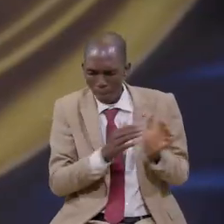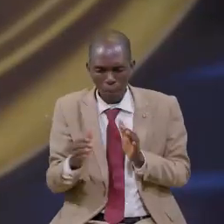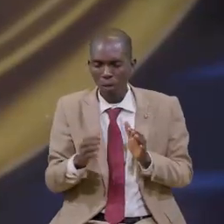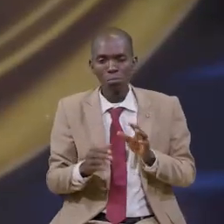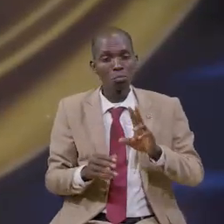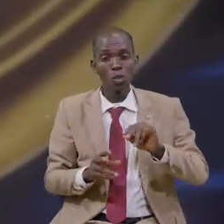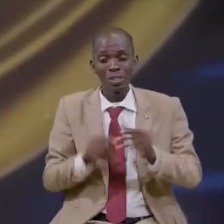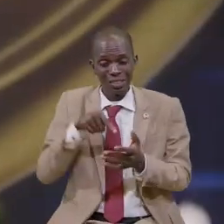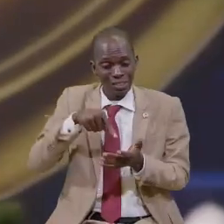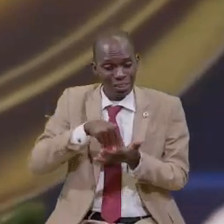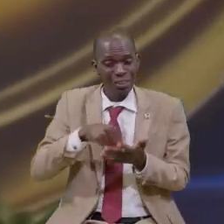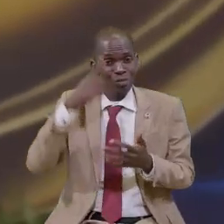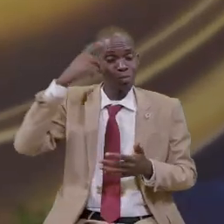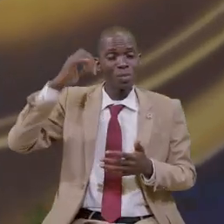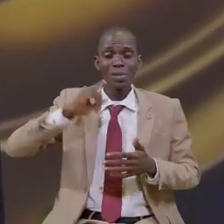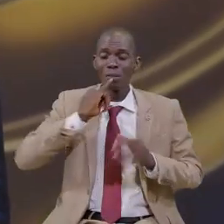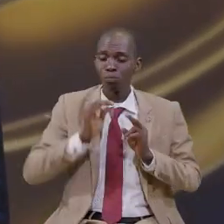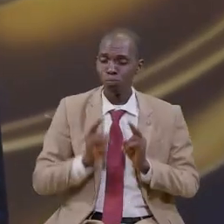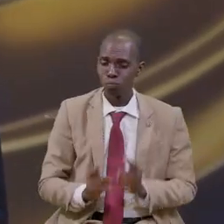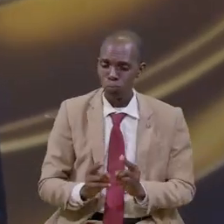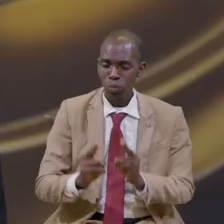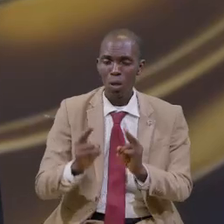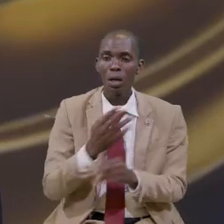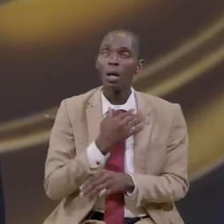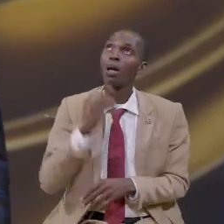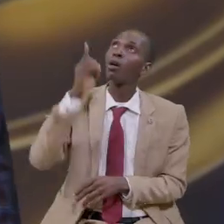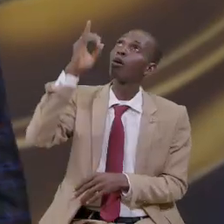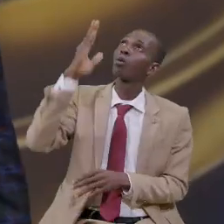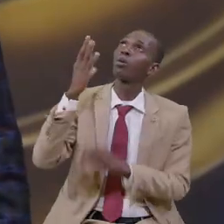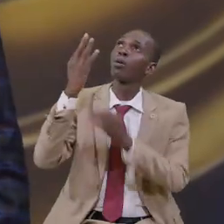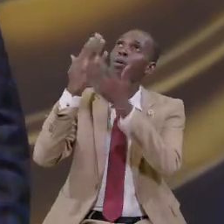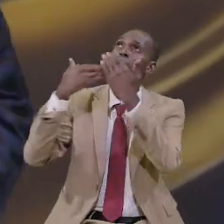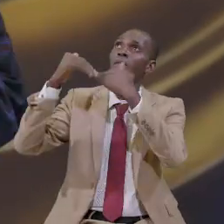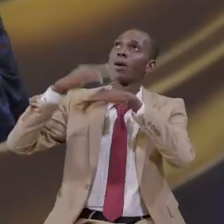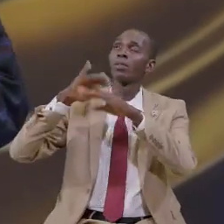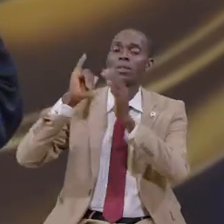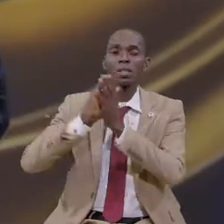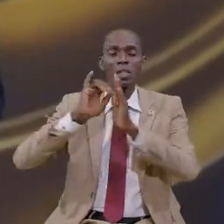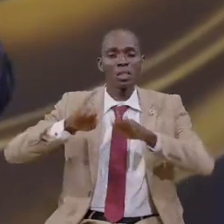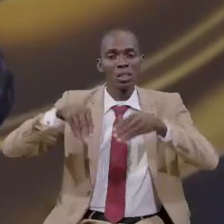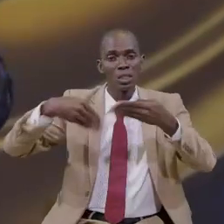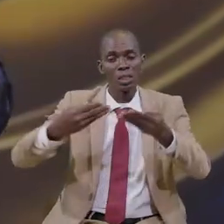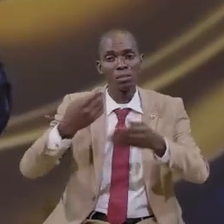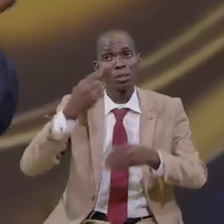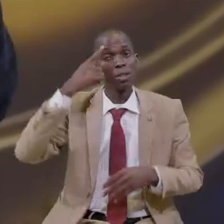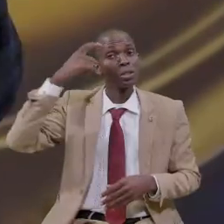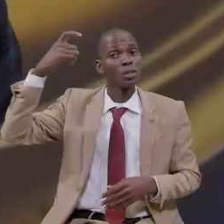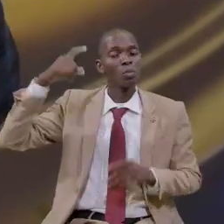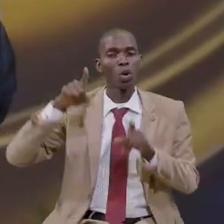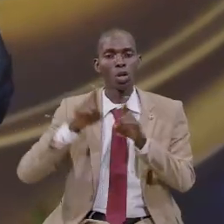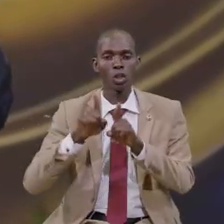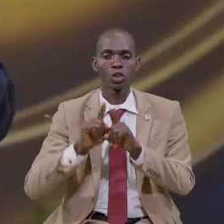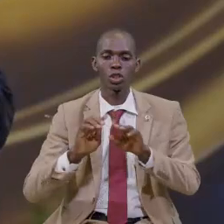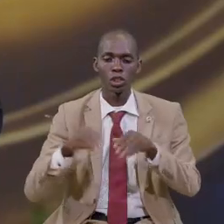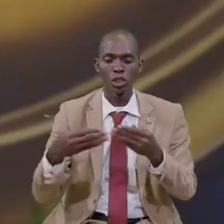And the God of heaven who gave the dream, he also gave the knowledge to bring